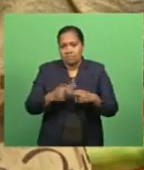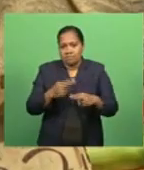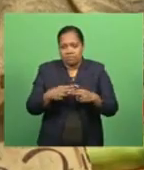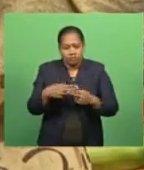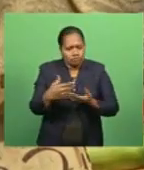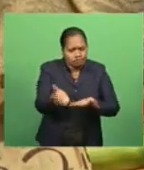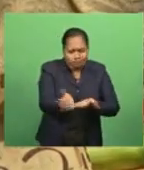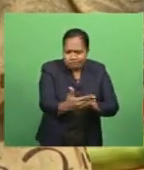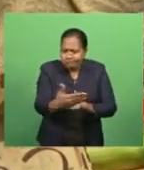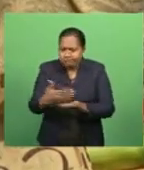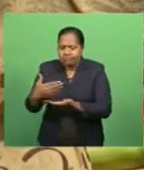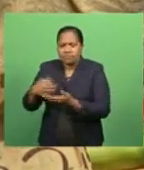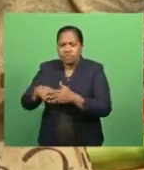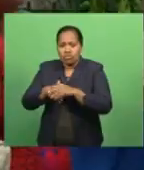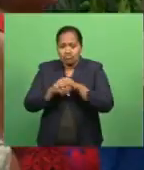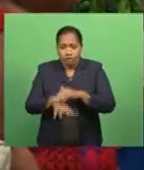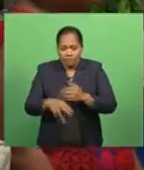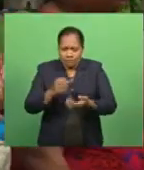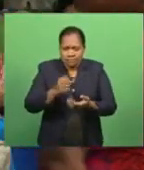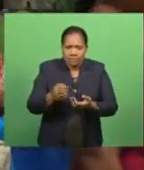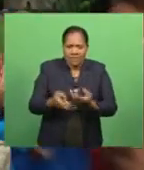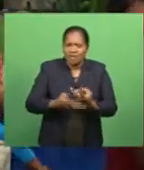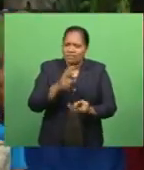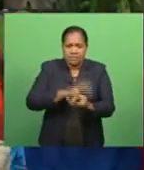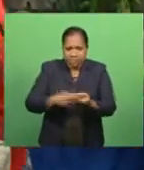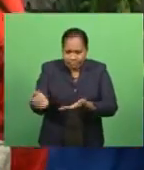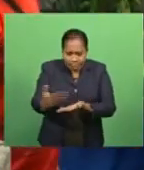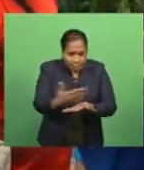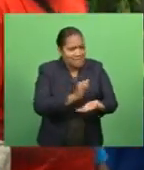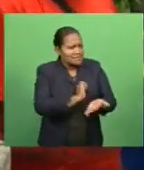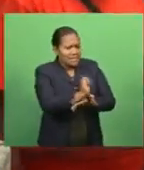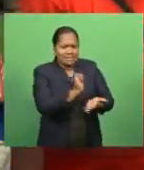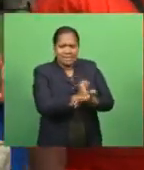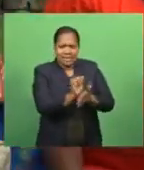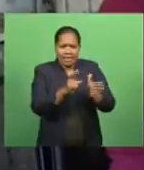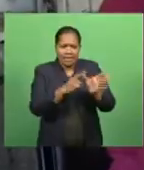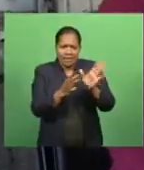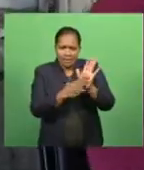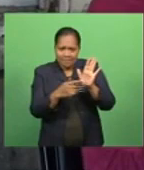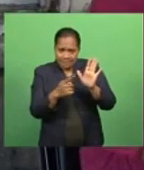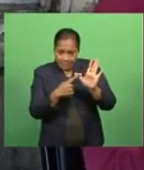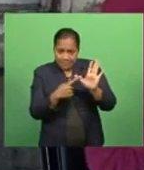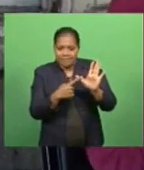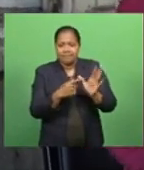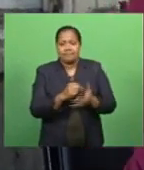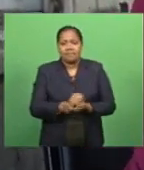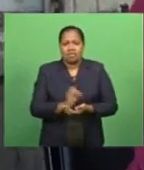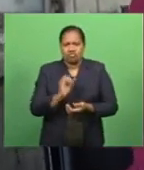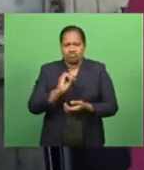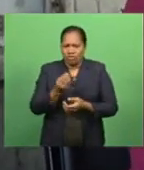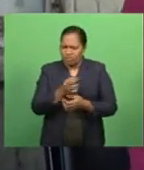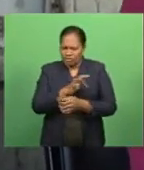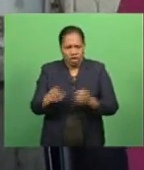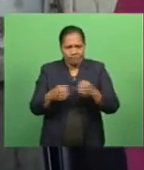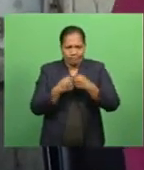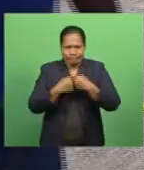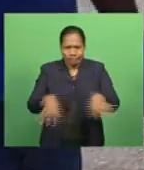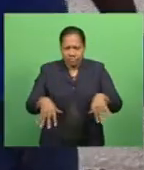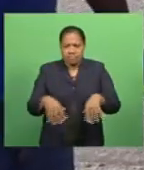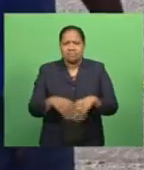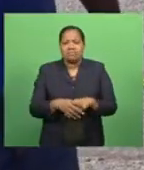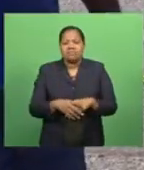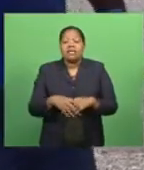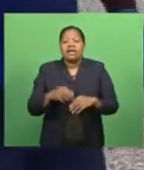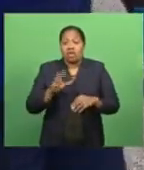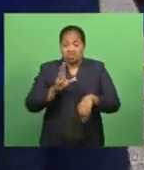their crops quickly and sell it to AMA so that it doesn't get damaged in the fields. Agriculture Minister Dr. Mahendra Reddy says they